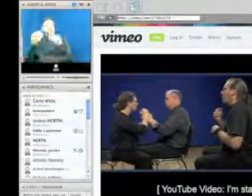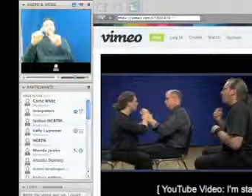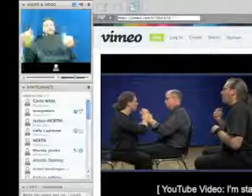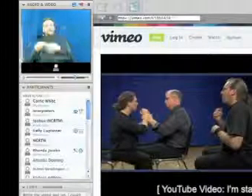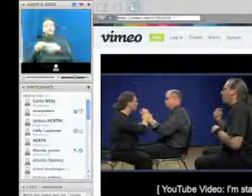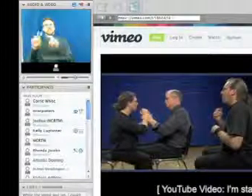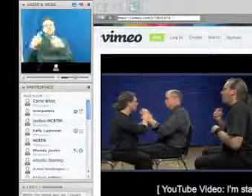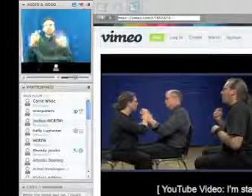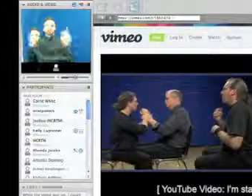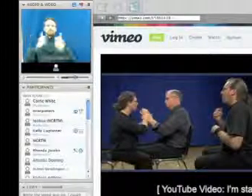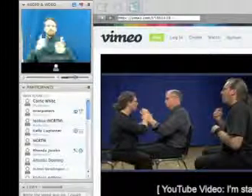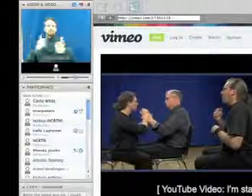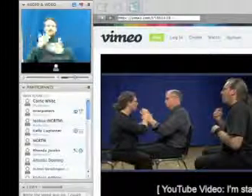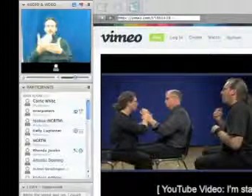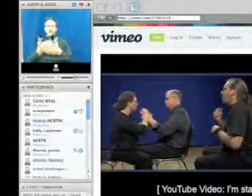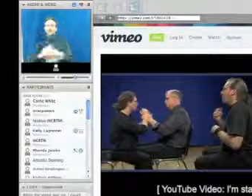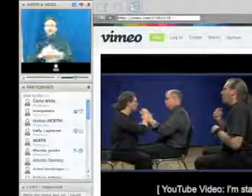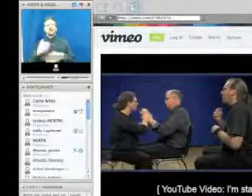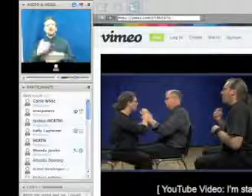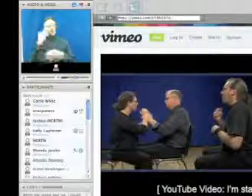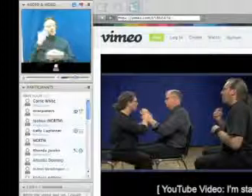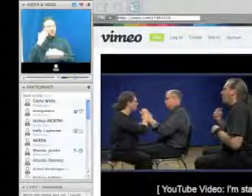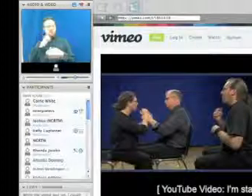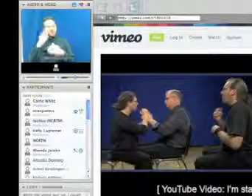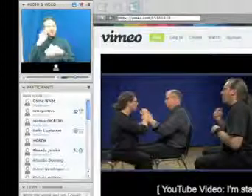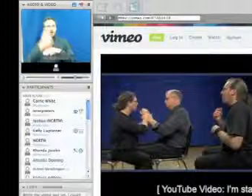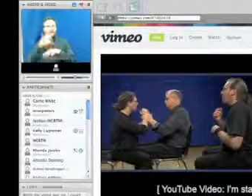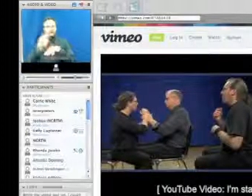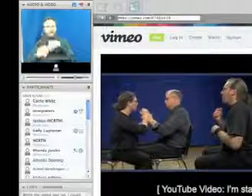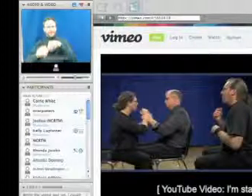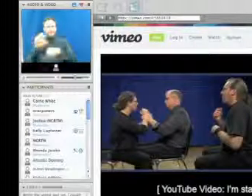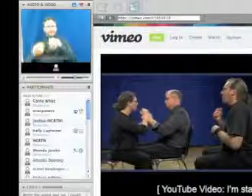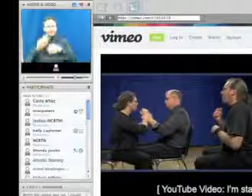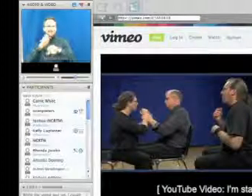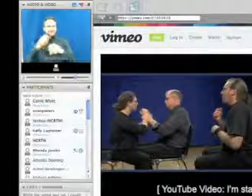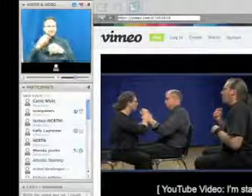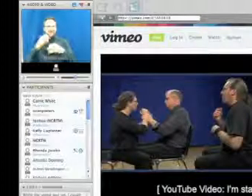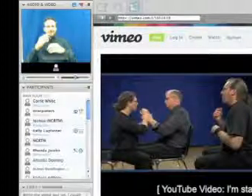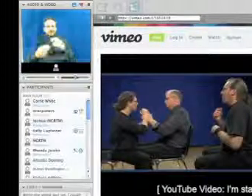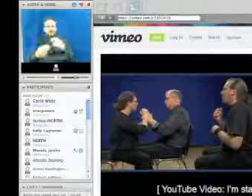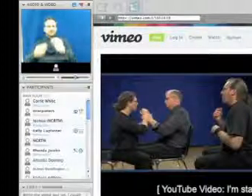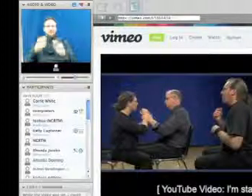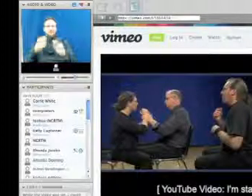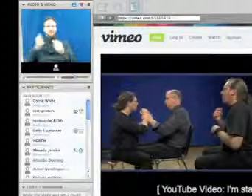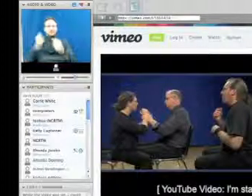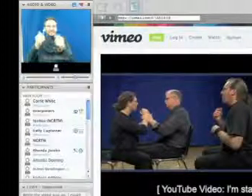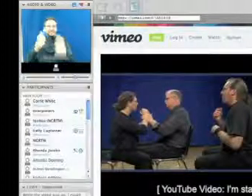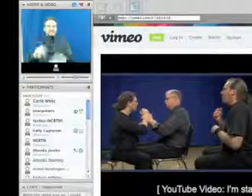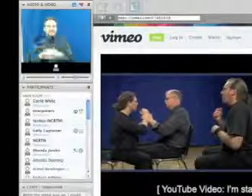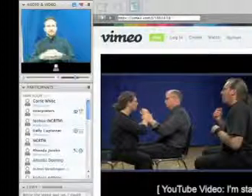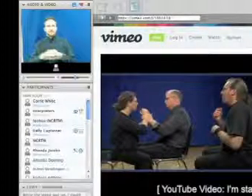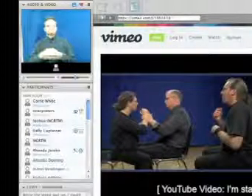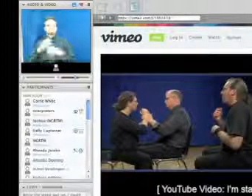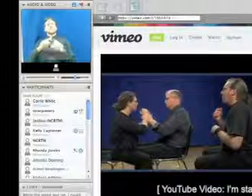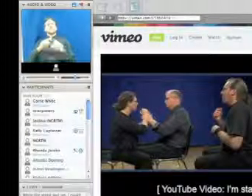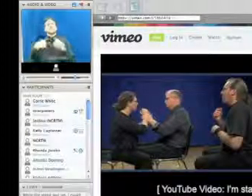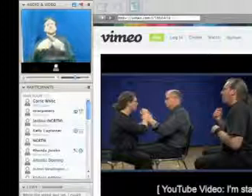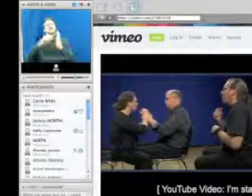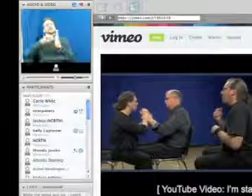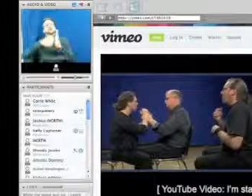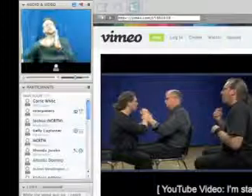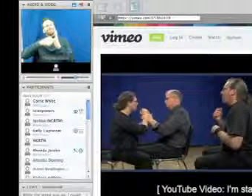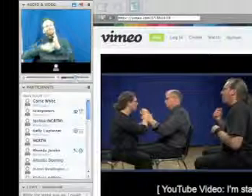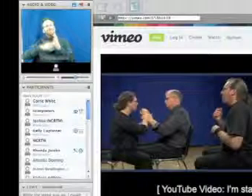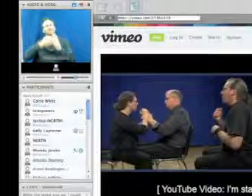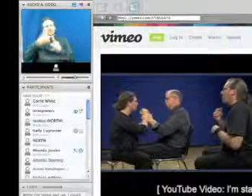I know a lot of it goes by quickly, so what we're going to do is zero in on a few of these items, and I'll give you the